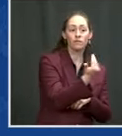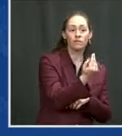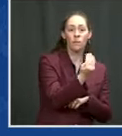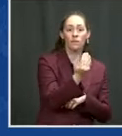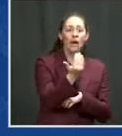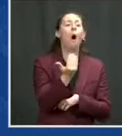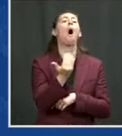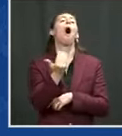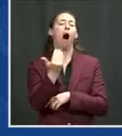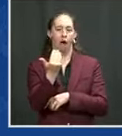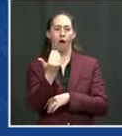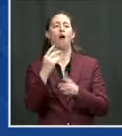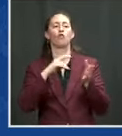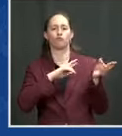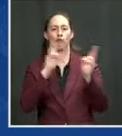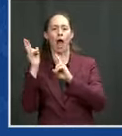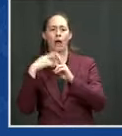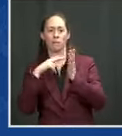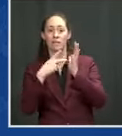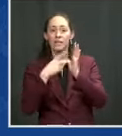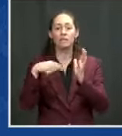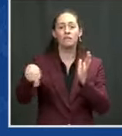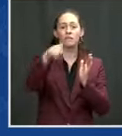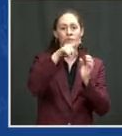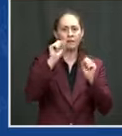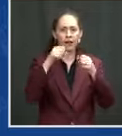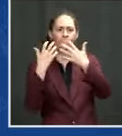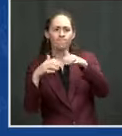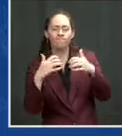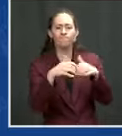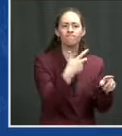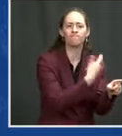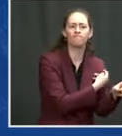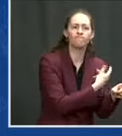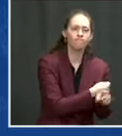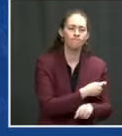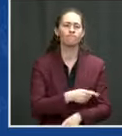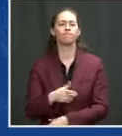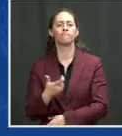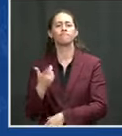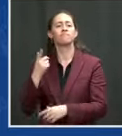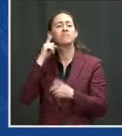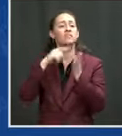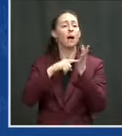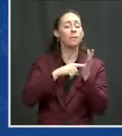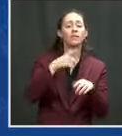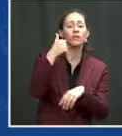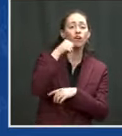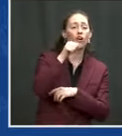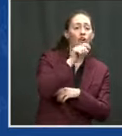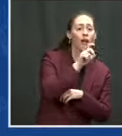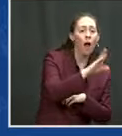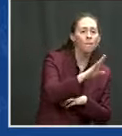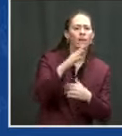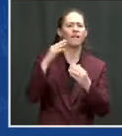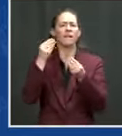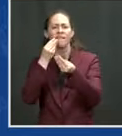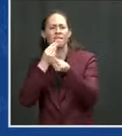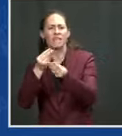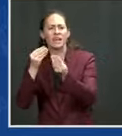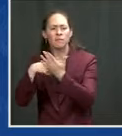plans in the summer with boys' club, girls' clubs, feeding programs, and other things trying to take this to where people are.